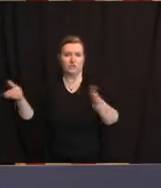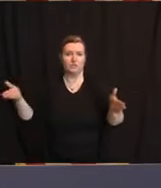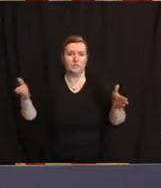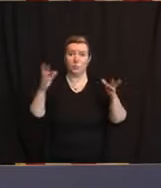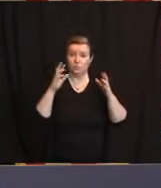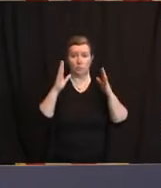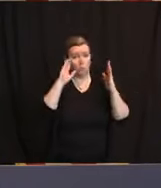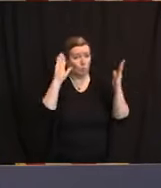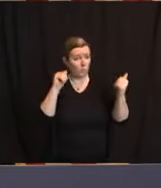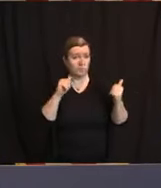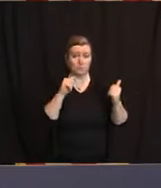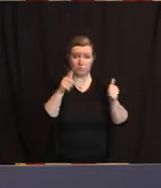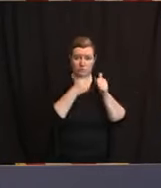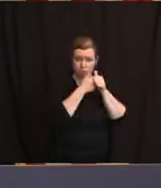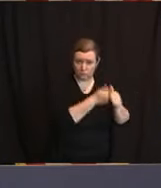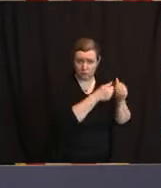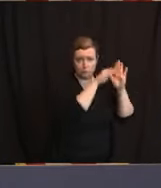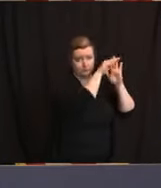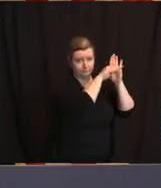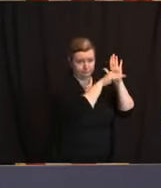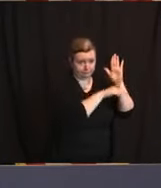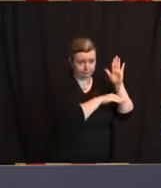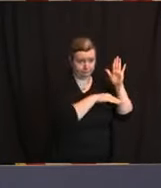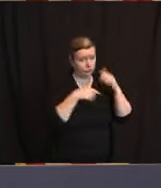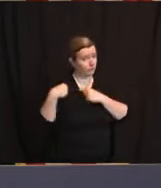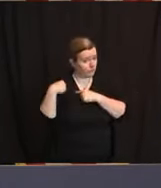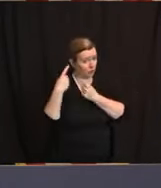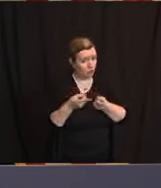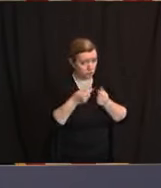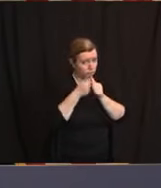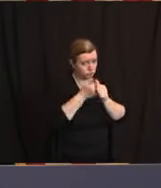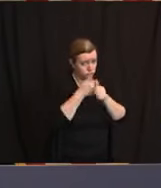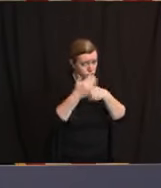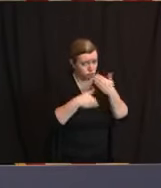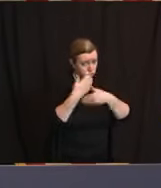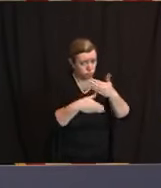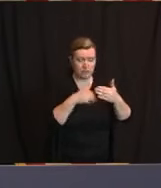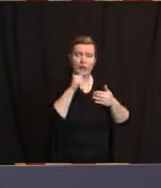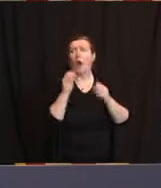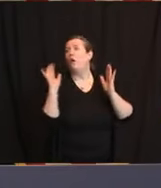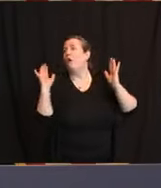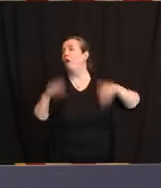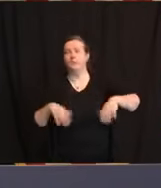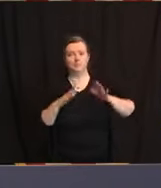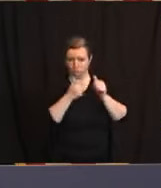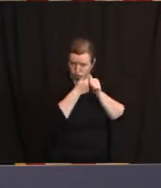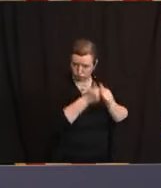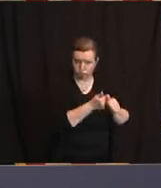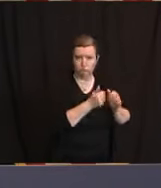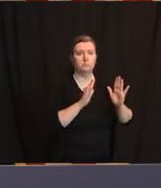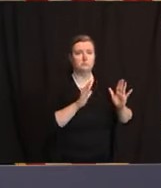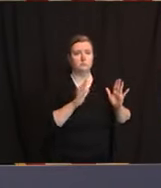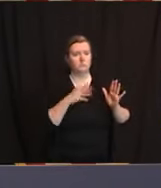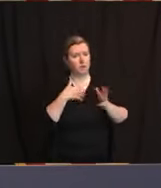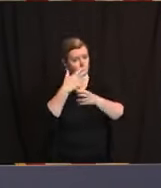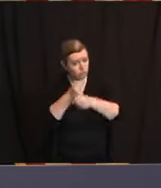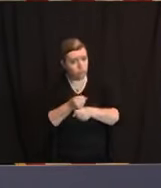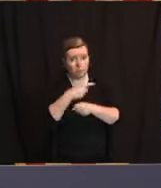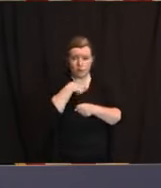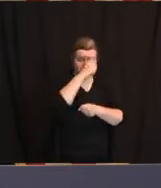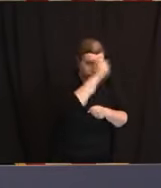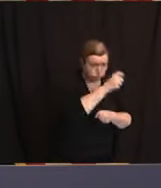do just as they've done, overwhelming compliance and doing the right thing. So hats off to each and every one of you. We'll start